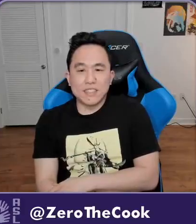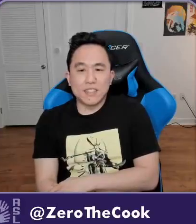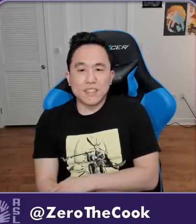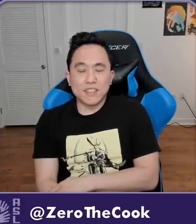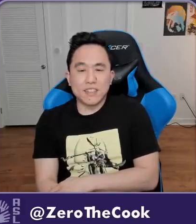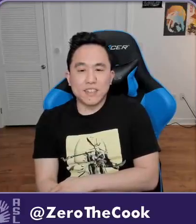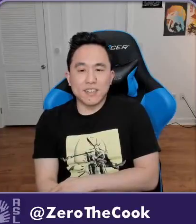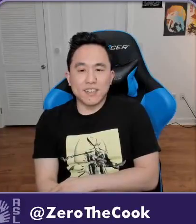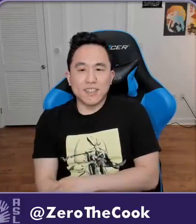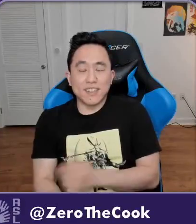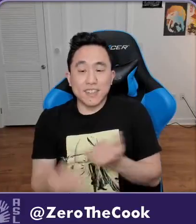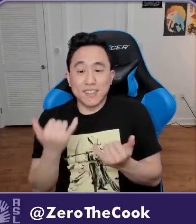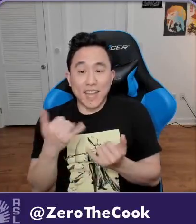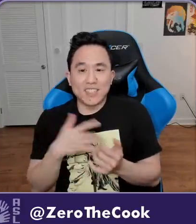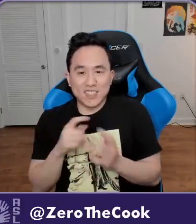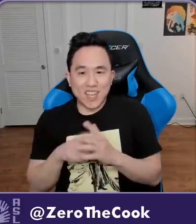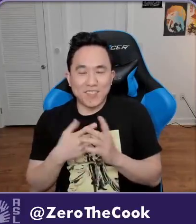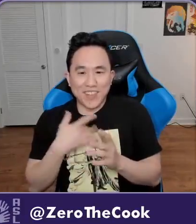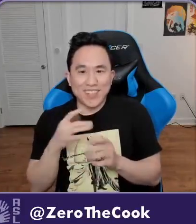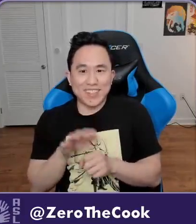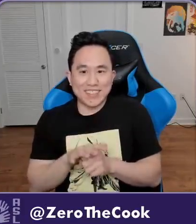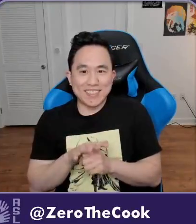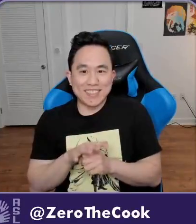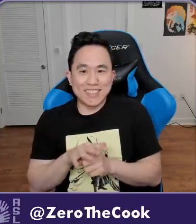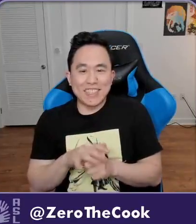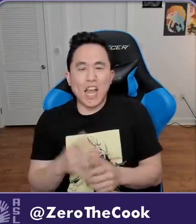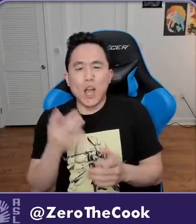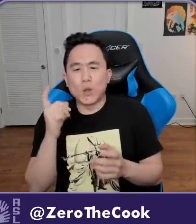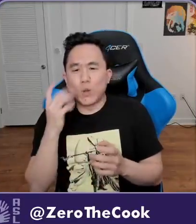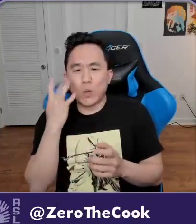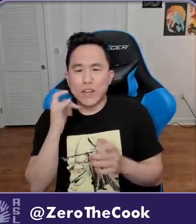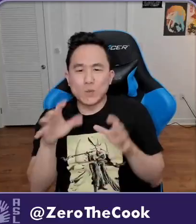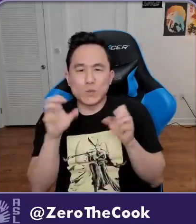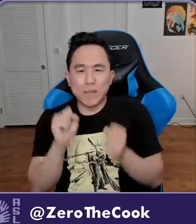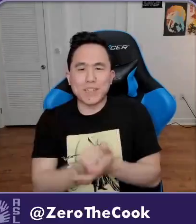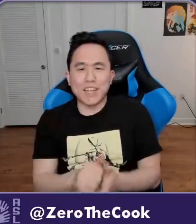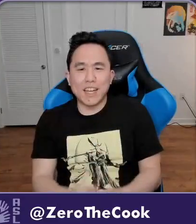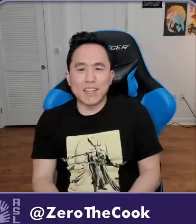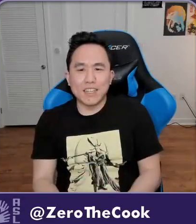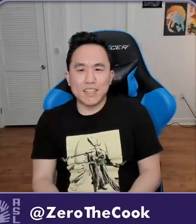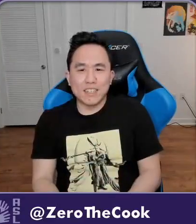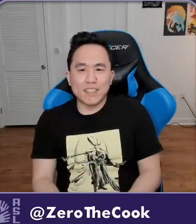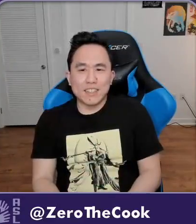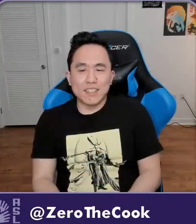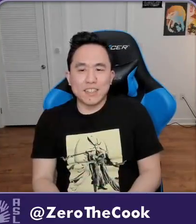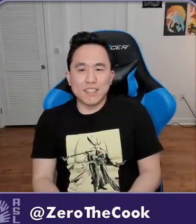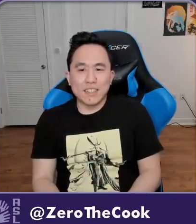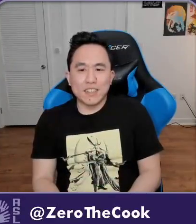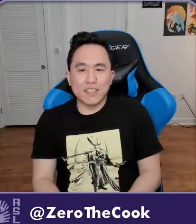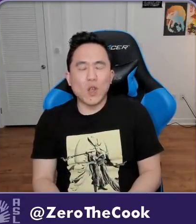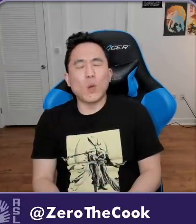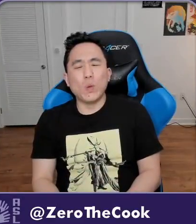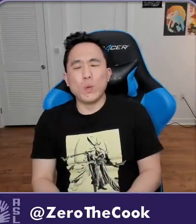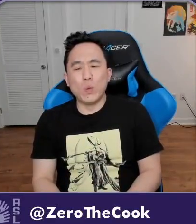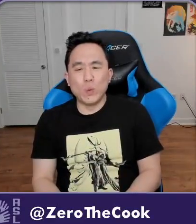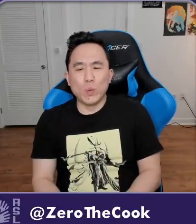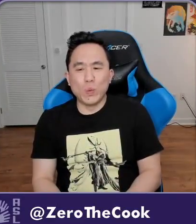know, playing around that. But Hardman's definitely running away with this quite a bit.